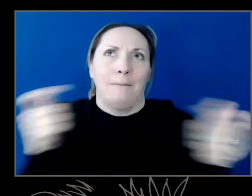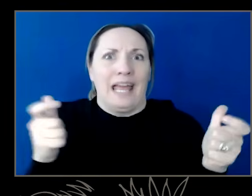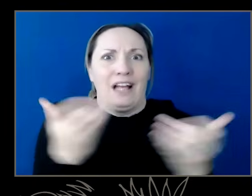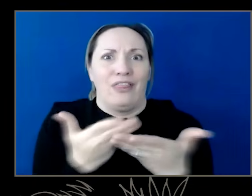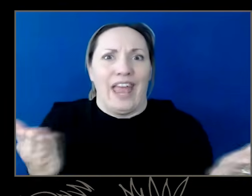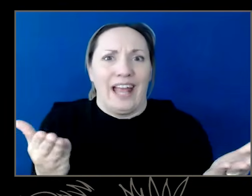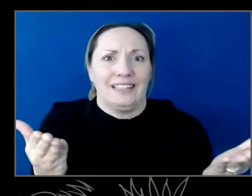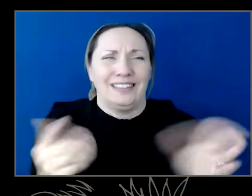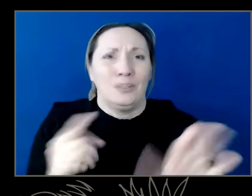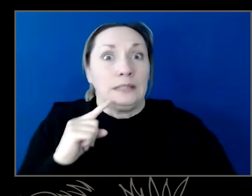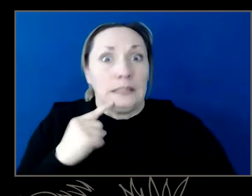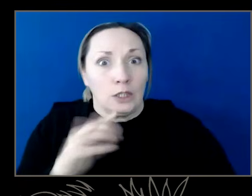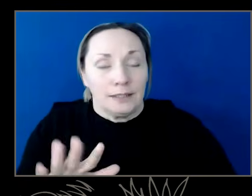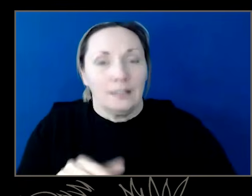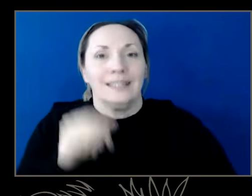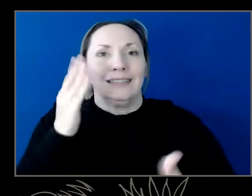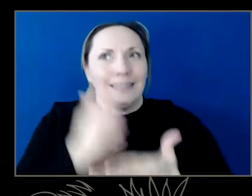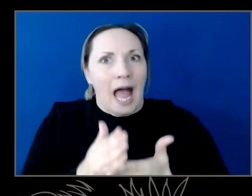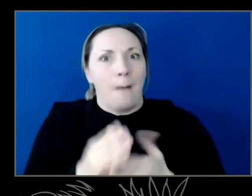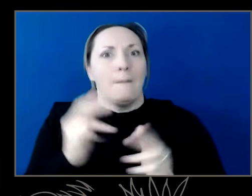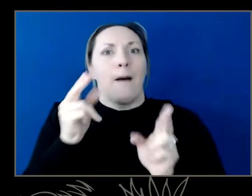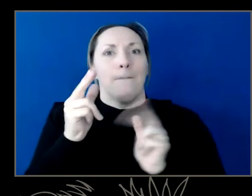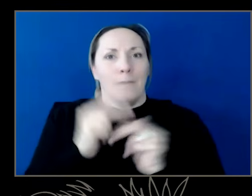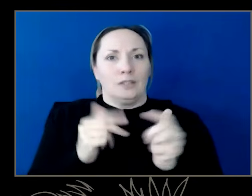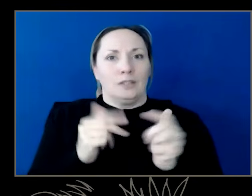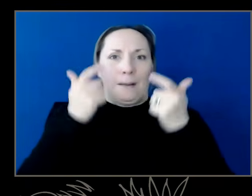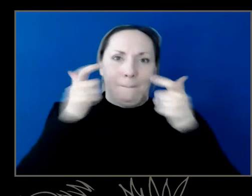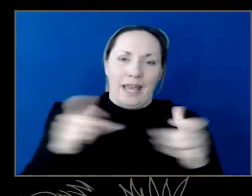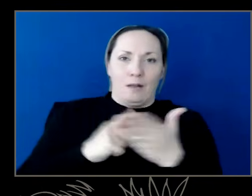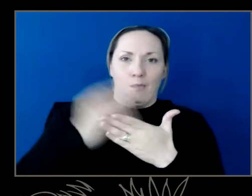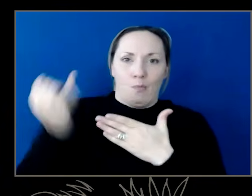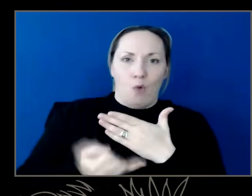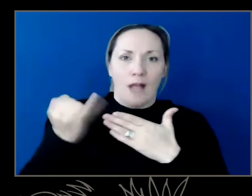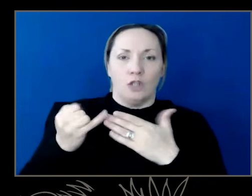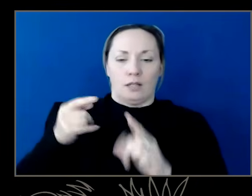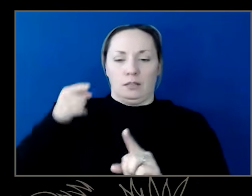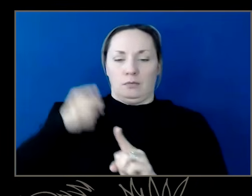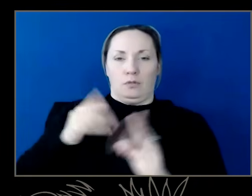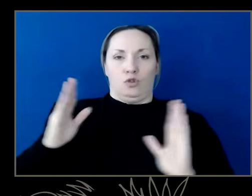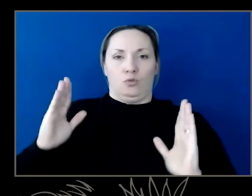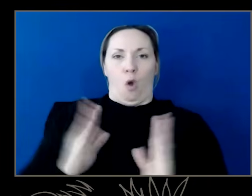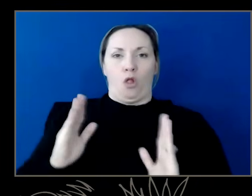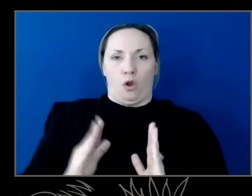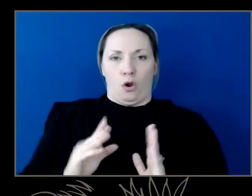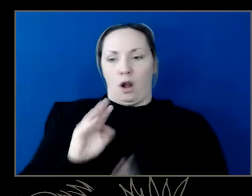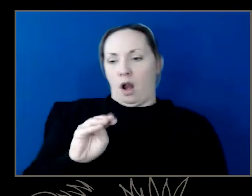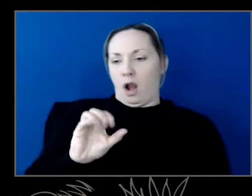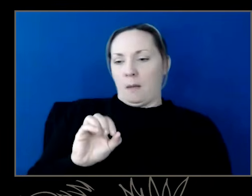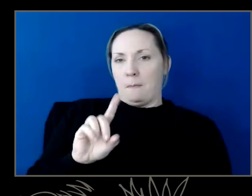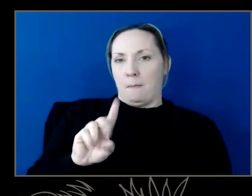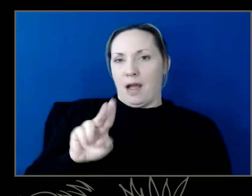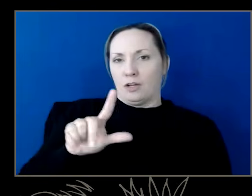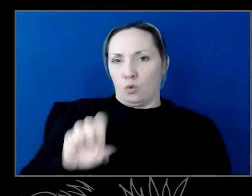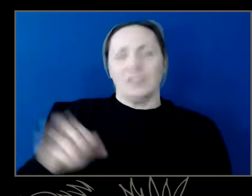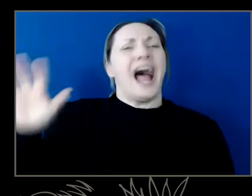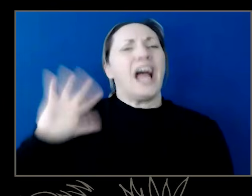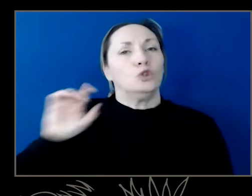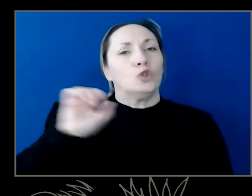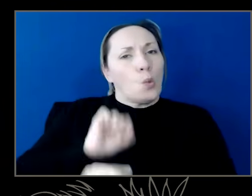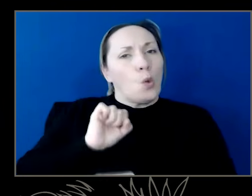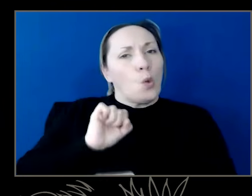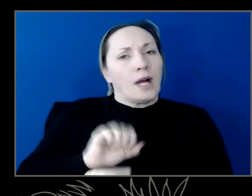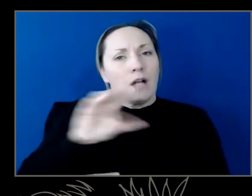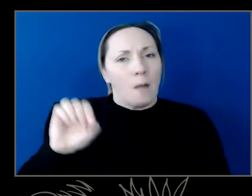I'm not joking. Stop building big projects and build smaller modules. I work at a company that